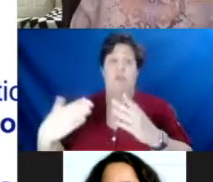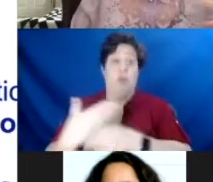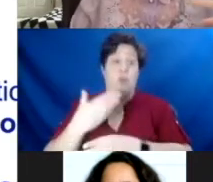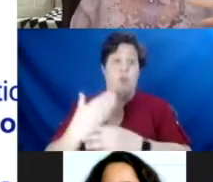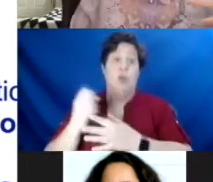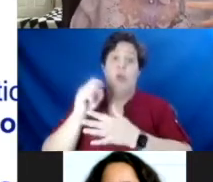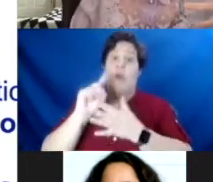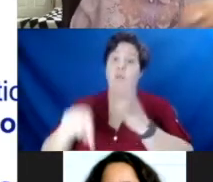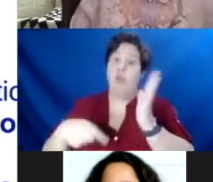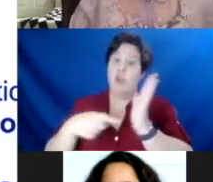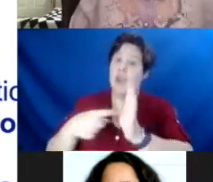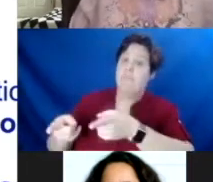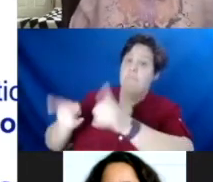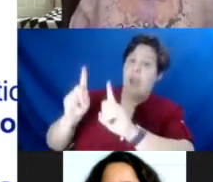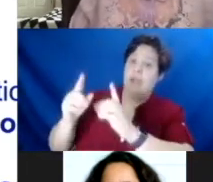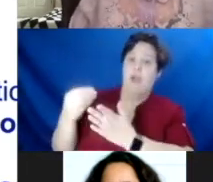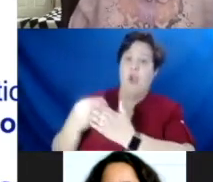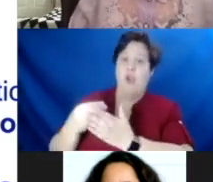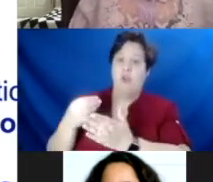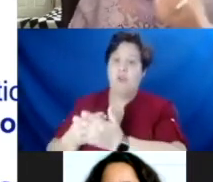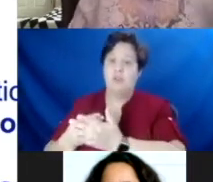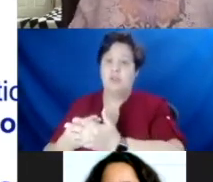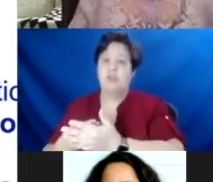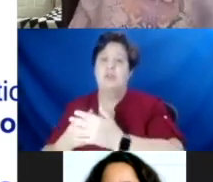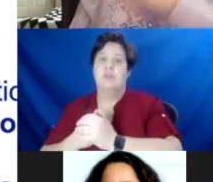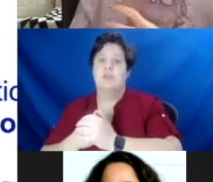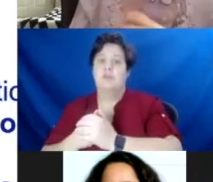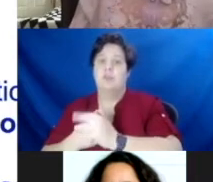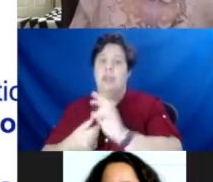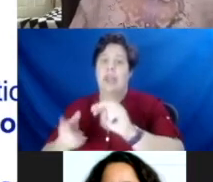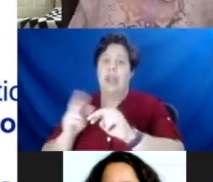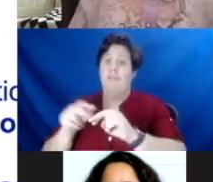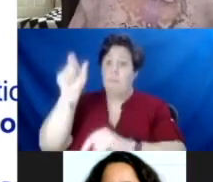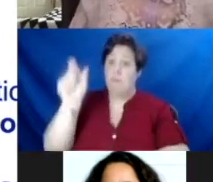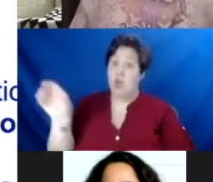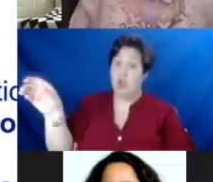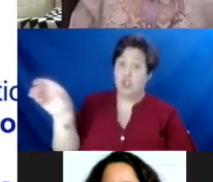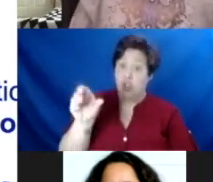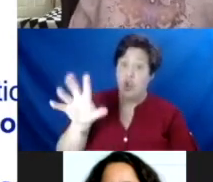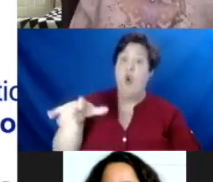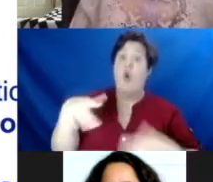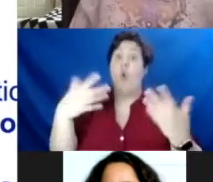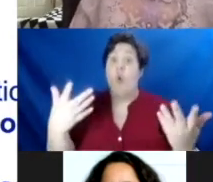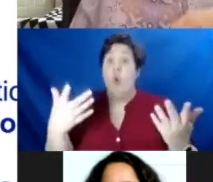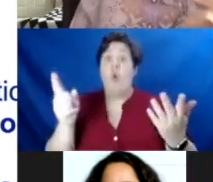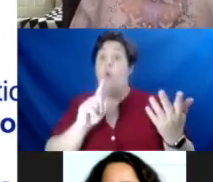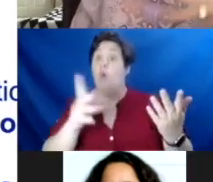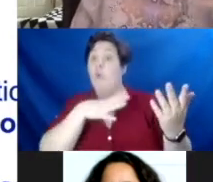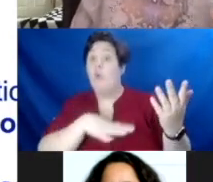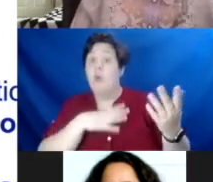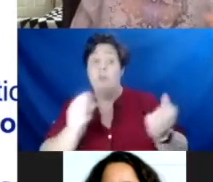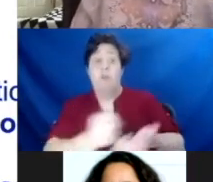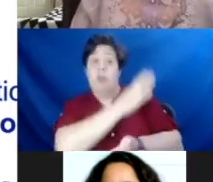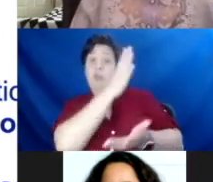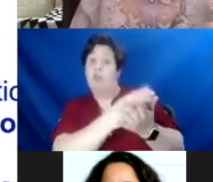project management costs. Therefore, if that's a person of what do you need to make sure that